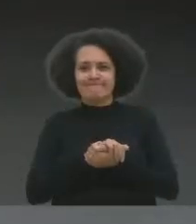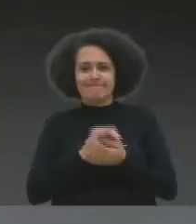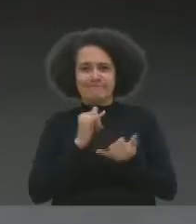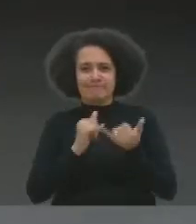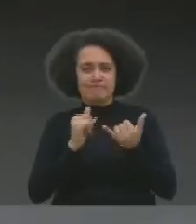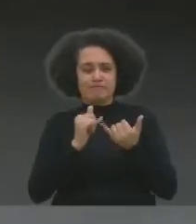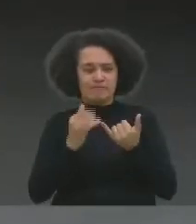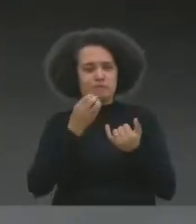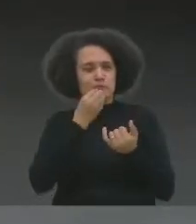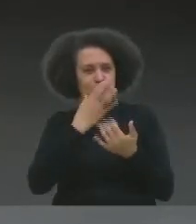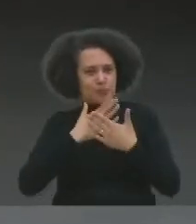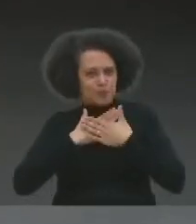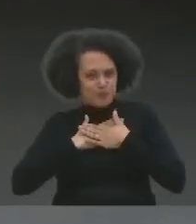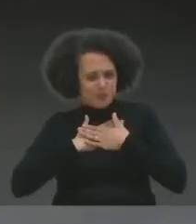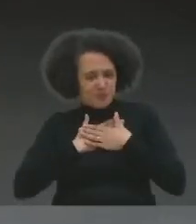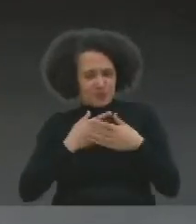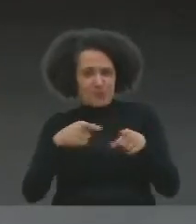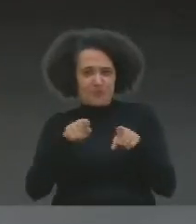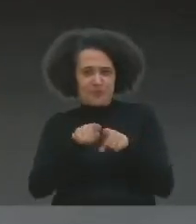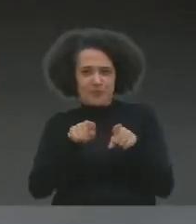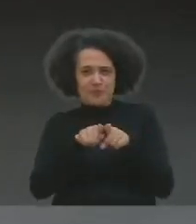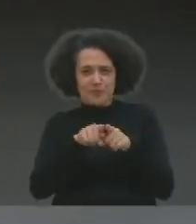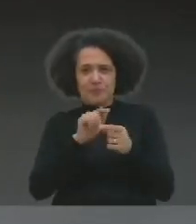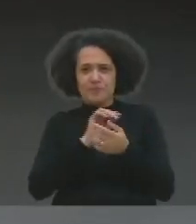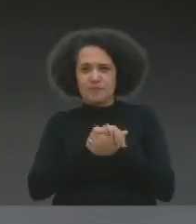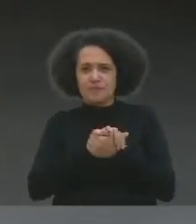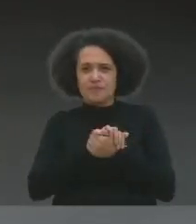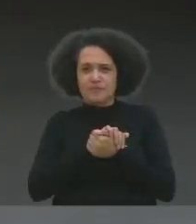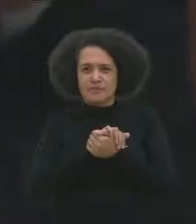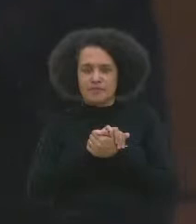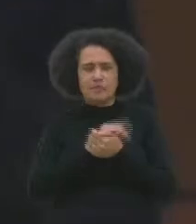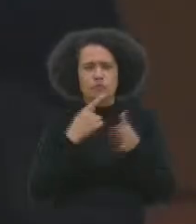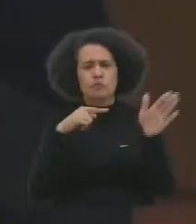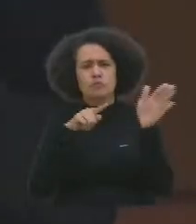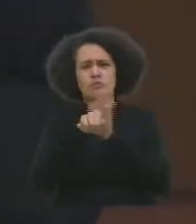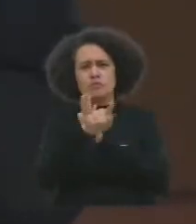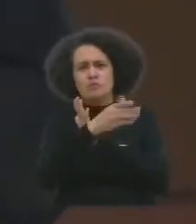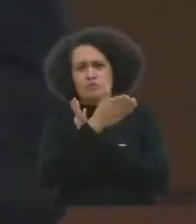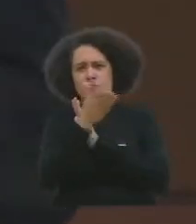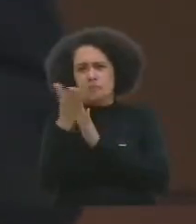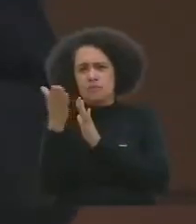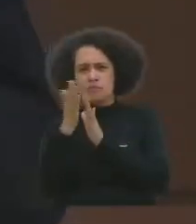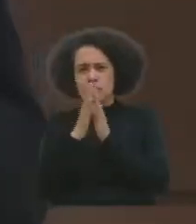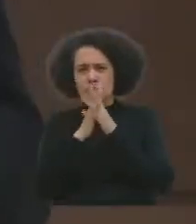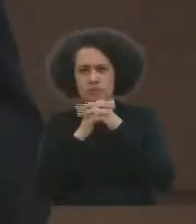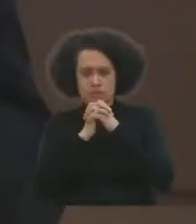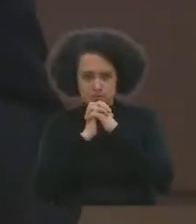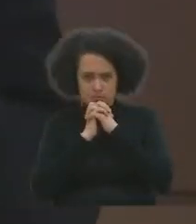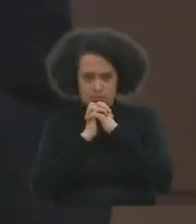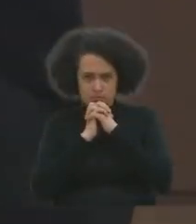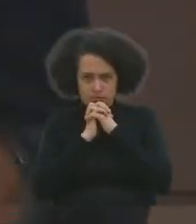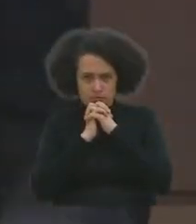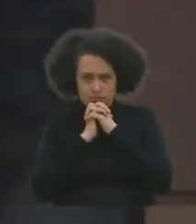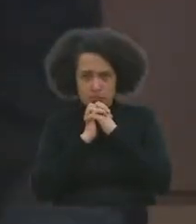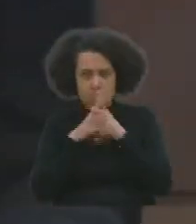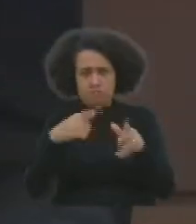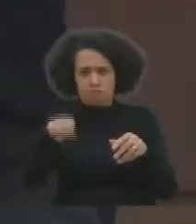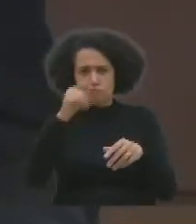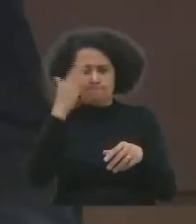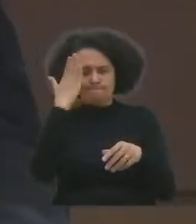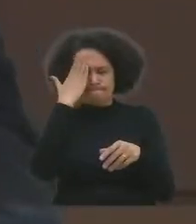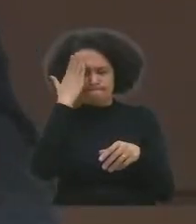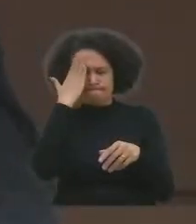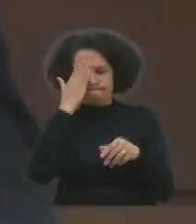muito bom para mim. So, question. Uma pergunta. We know there's a battle going on. Nós sabemos que há